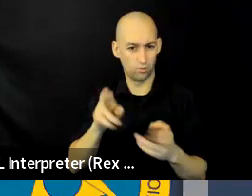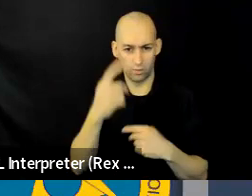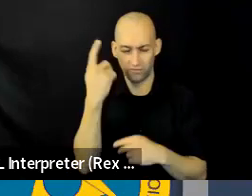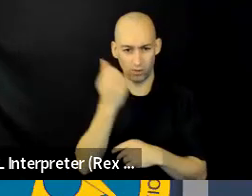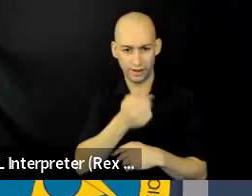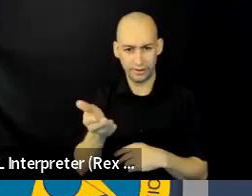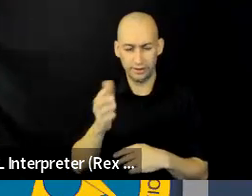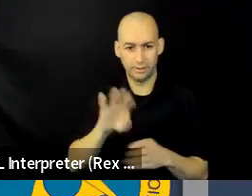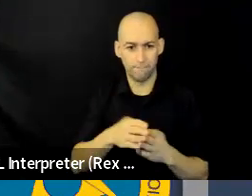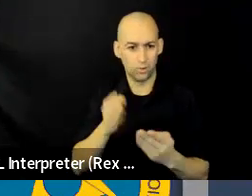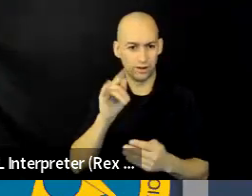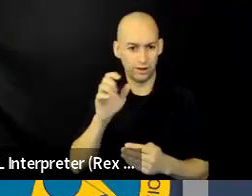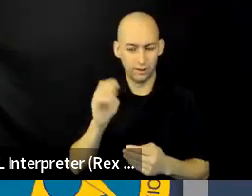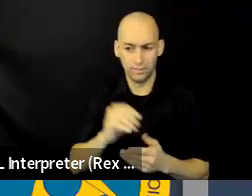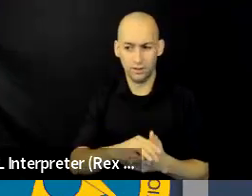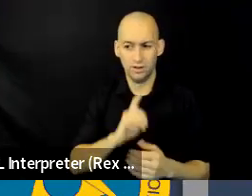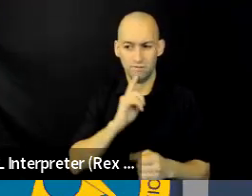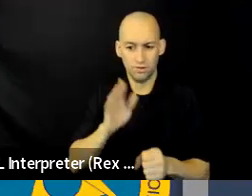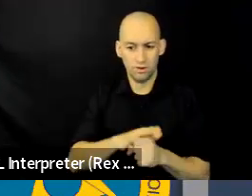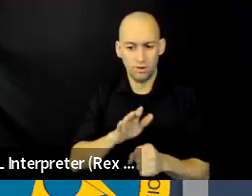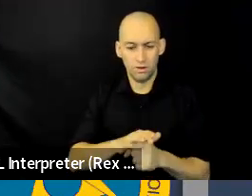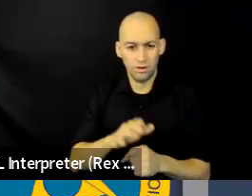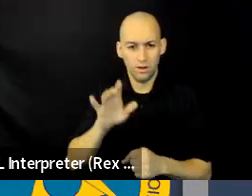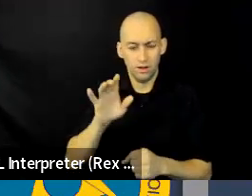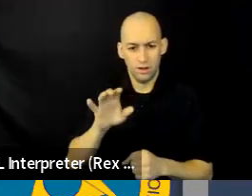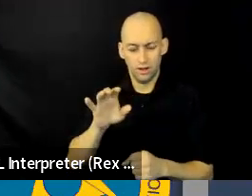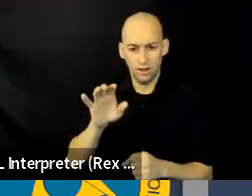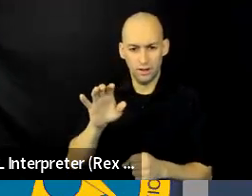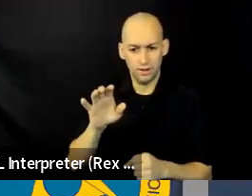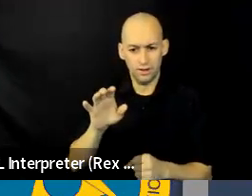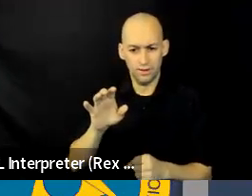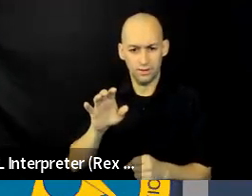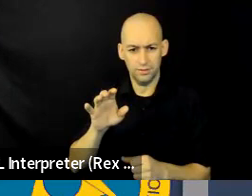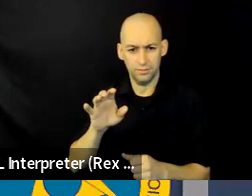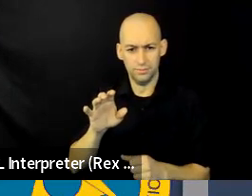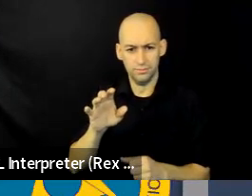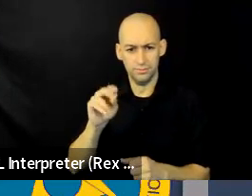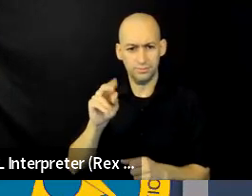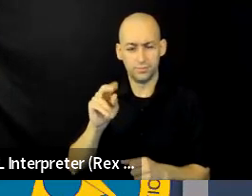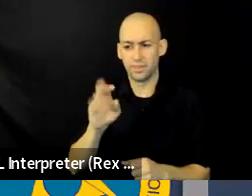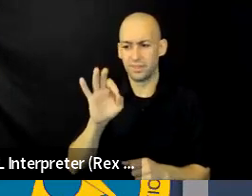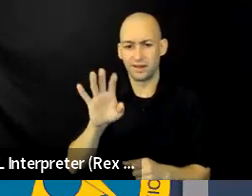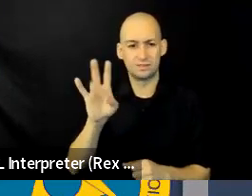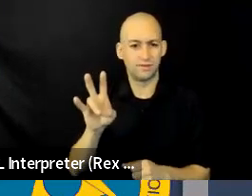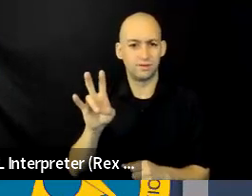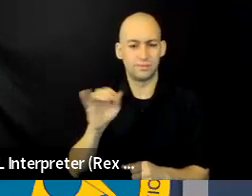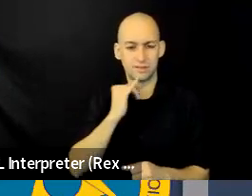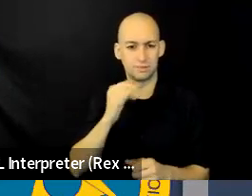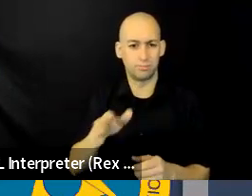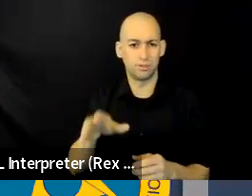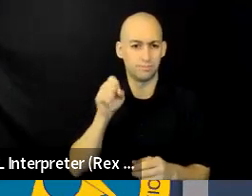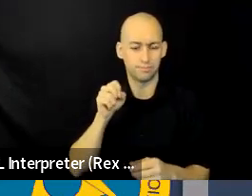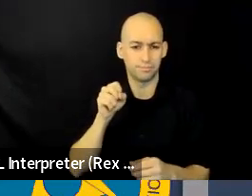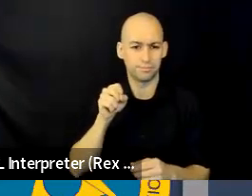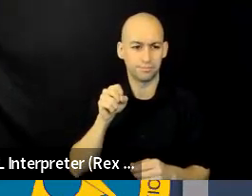Just to confirm something. Yes, So please. item 98 is pulled, right? Okay, cool. No, 97 is pulled.